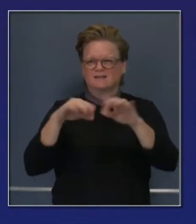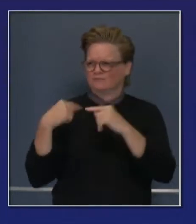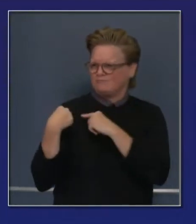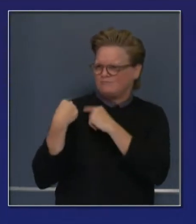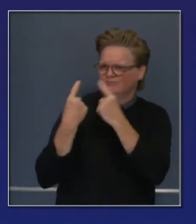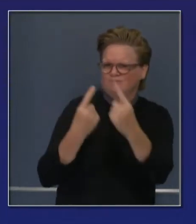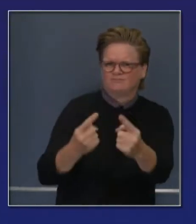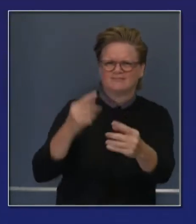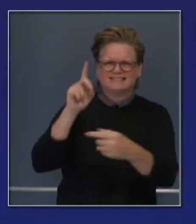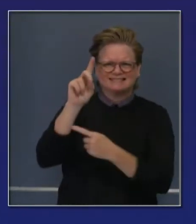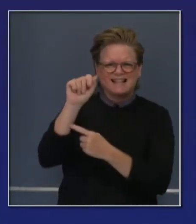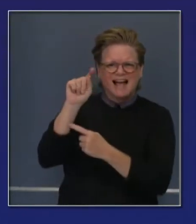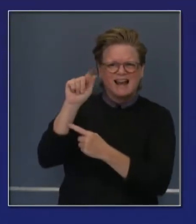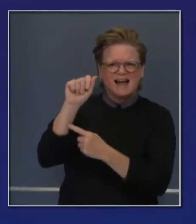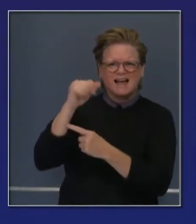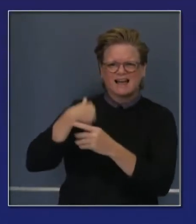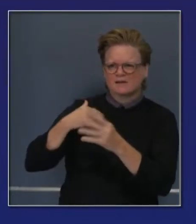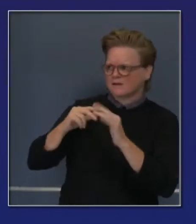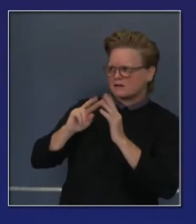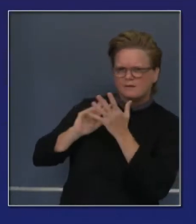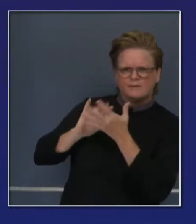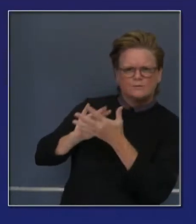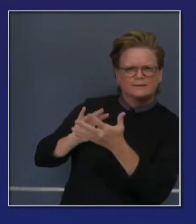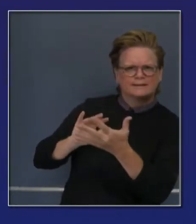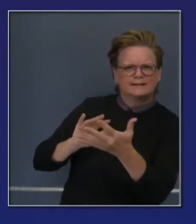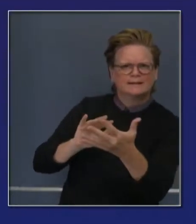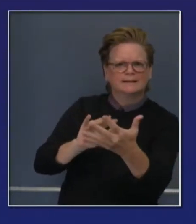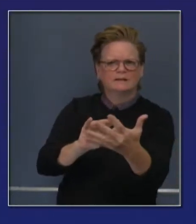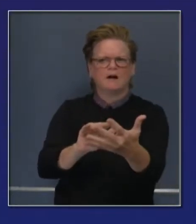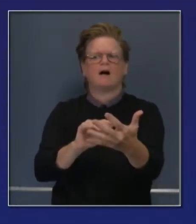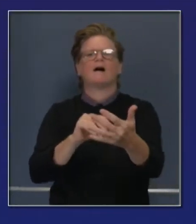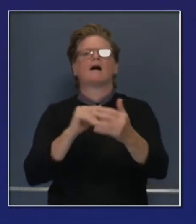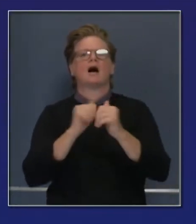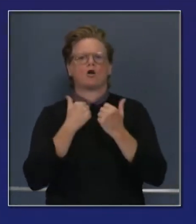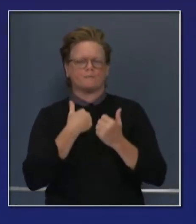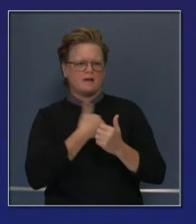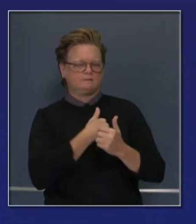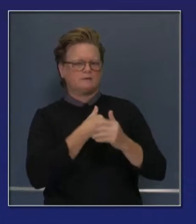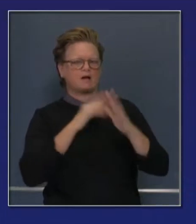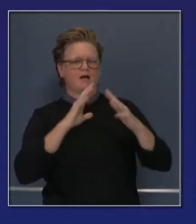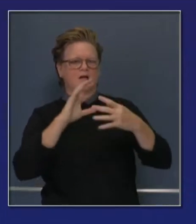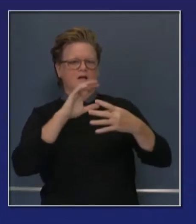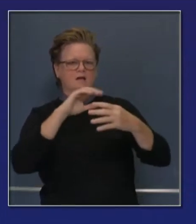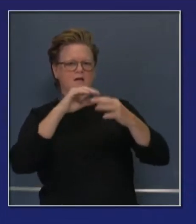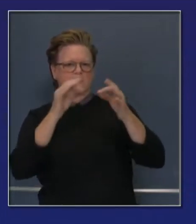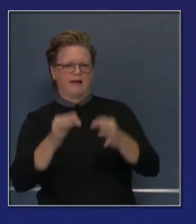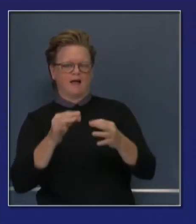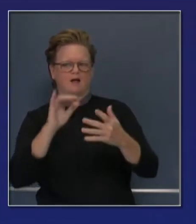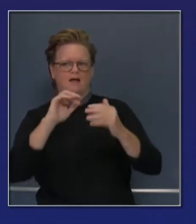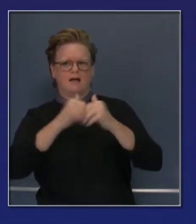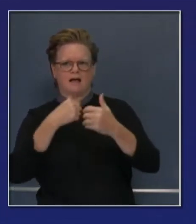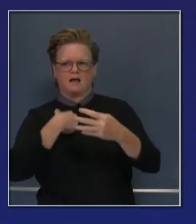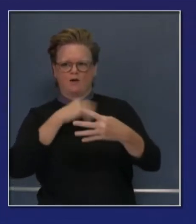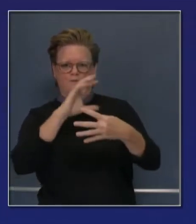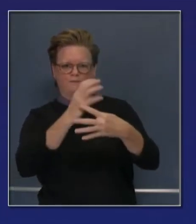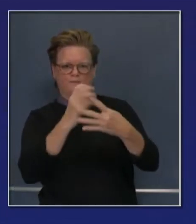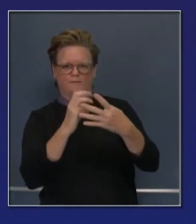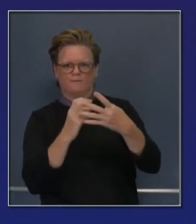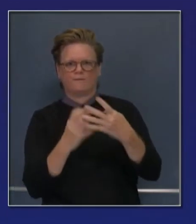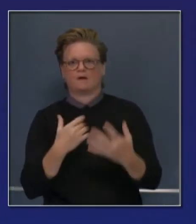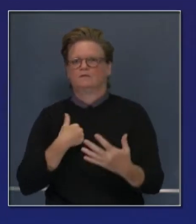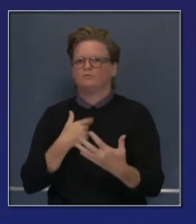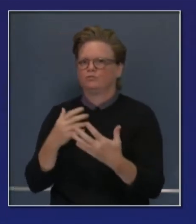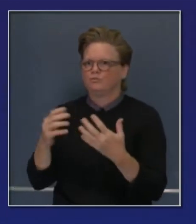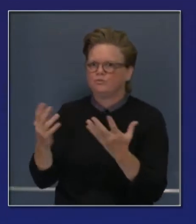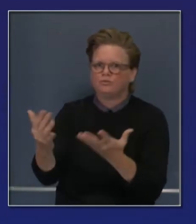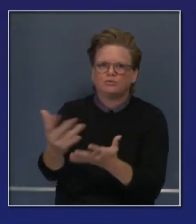respected industries and members of the public that provide guidance and feedback. But the guidance and feedback we have received that helped us put